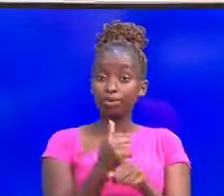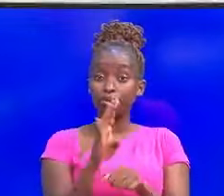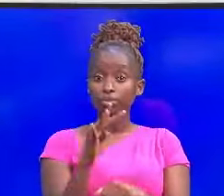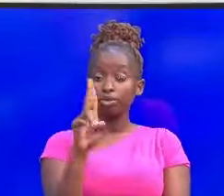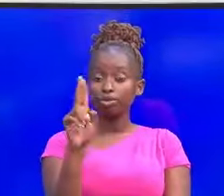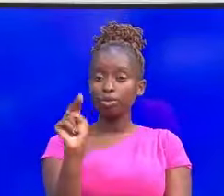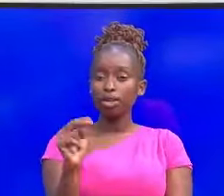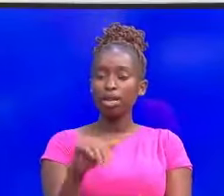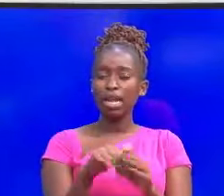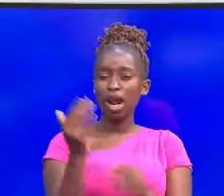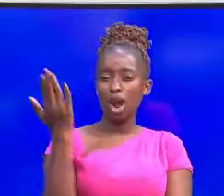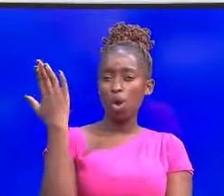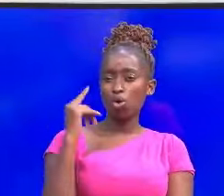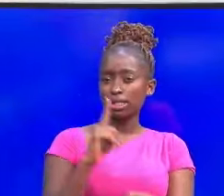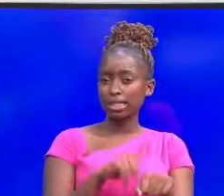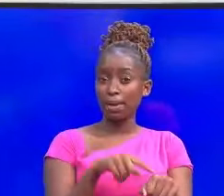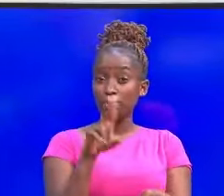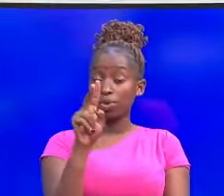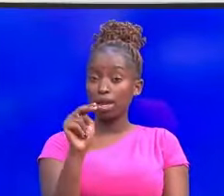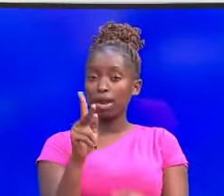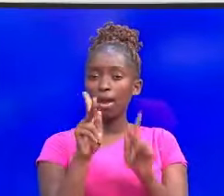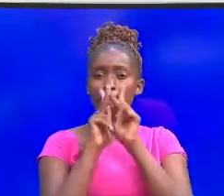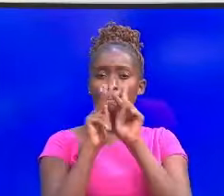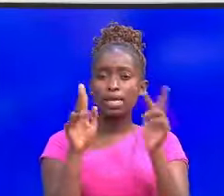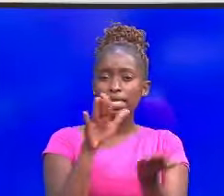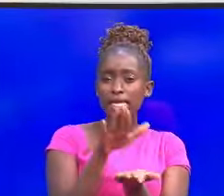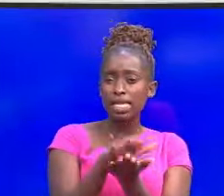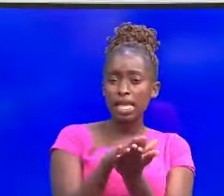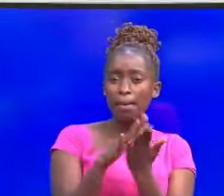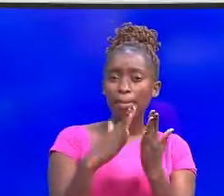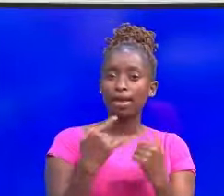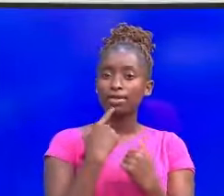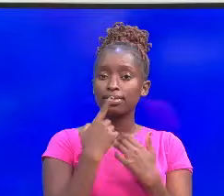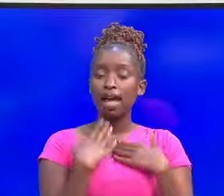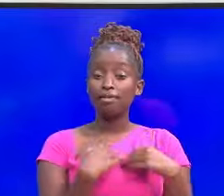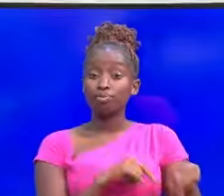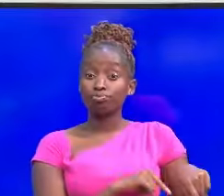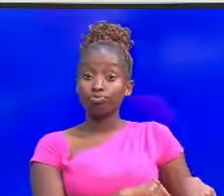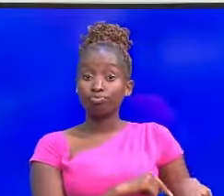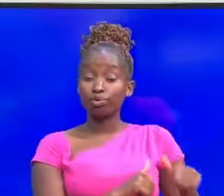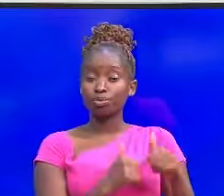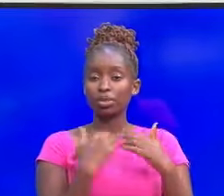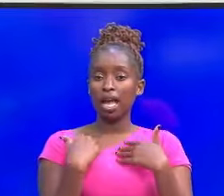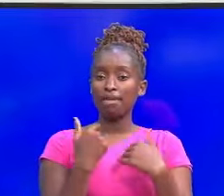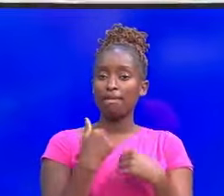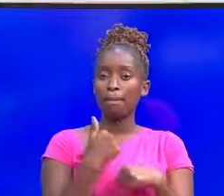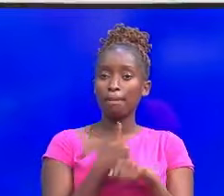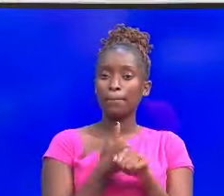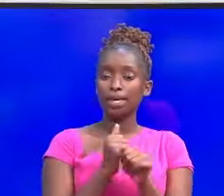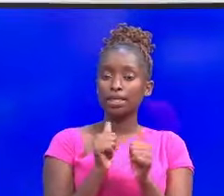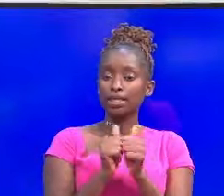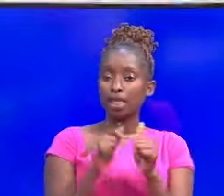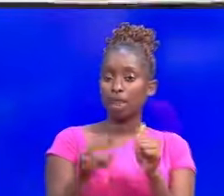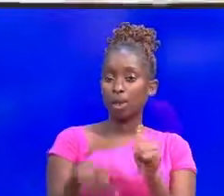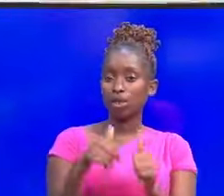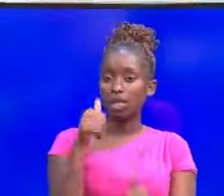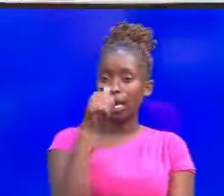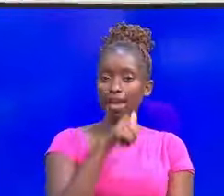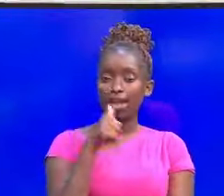past, where UN peacekeepers directly caused a cholera epidemic that claimed over 10,000 Haitian lives.